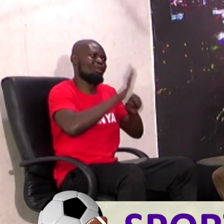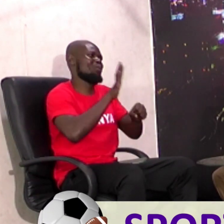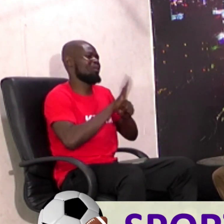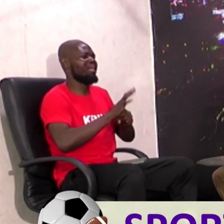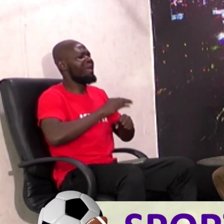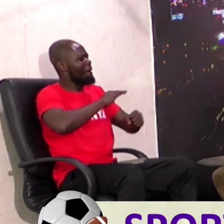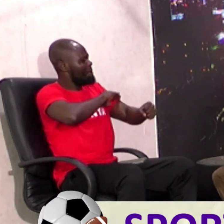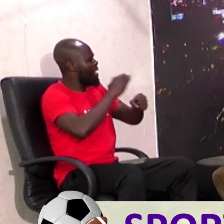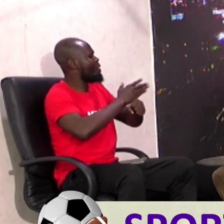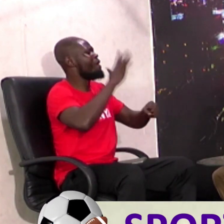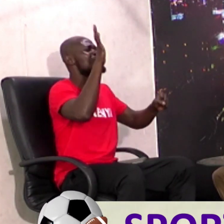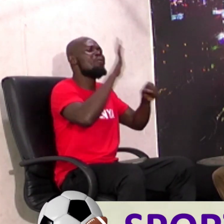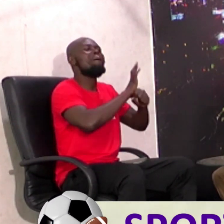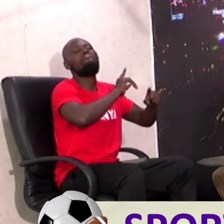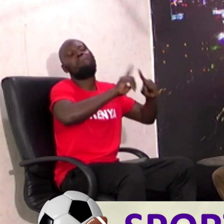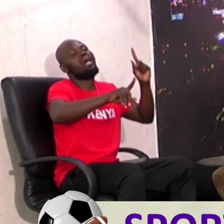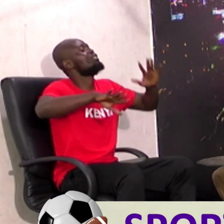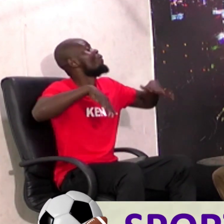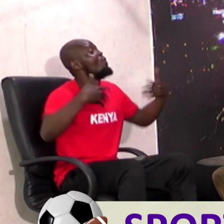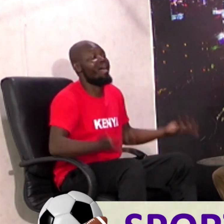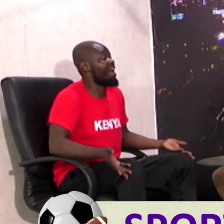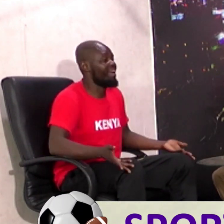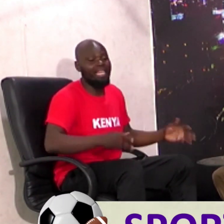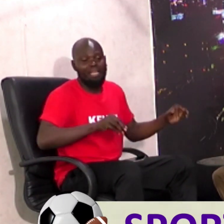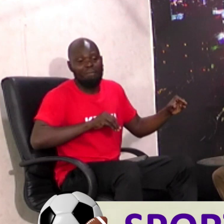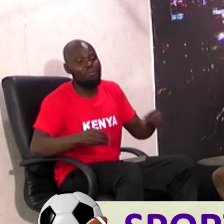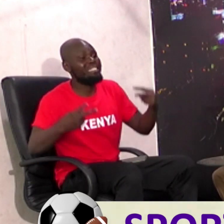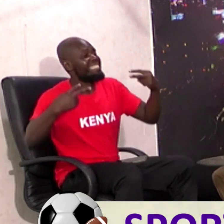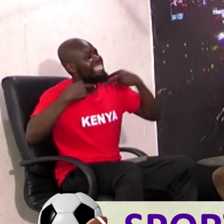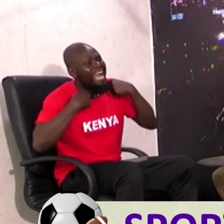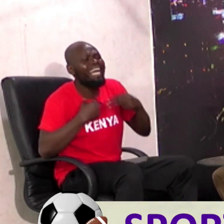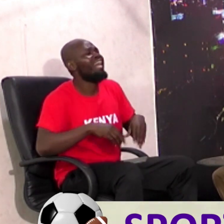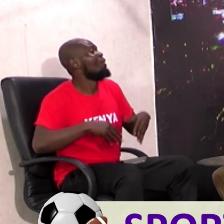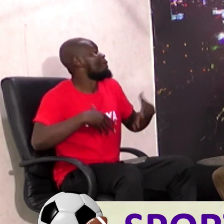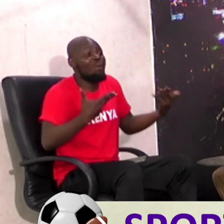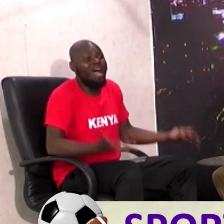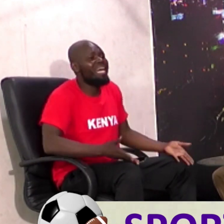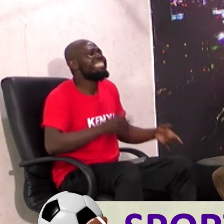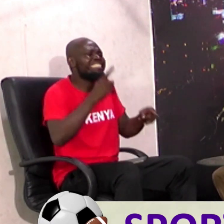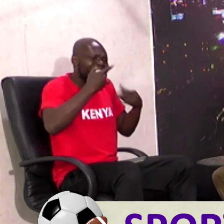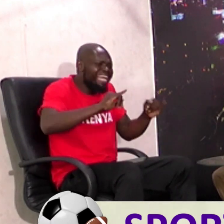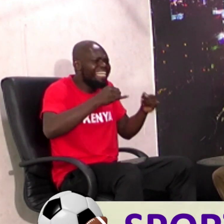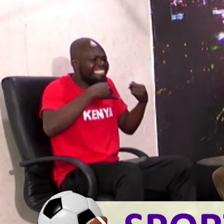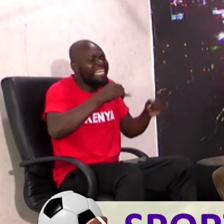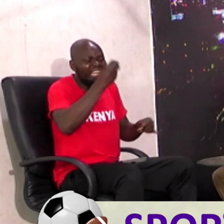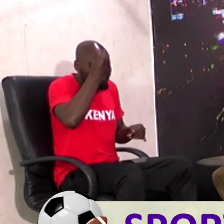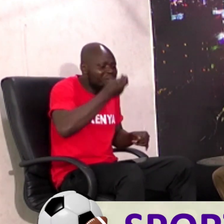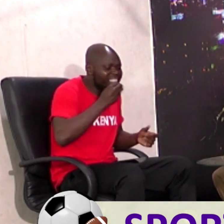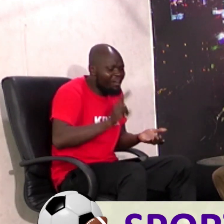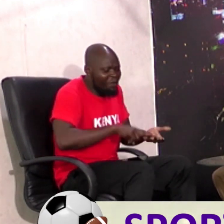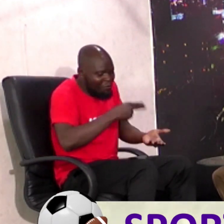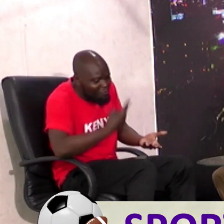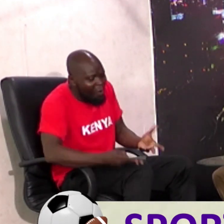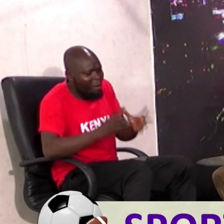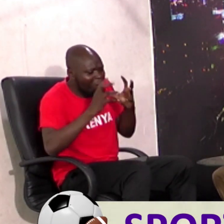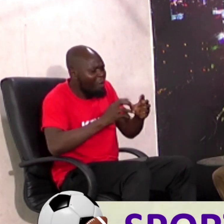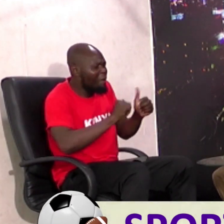Aston Villa is going to beat Chelsea, because they don't have that pressure like what Chelsea really have right